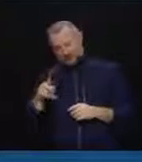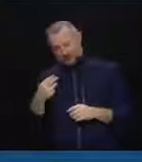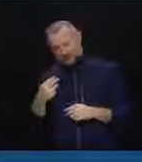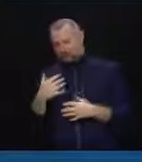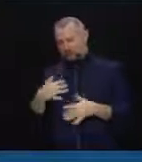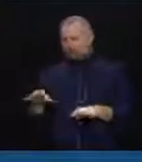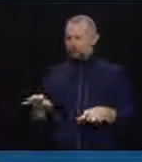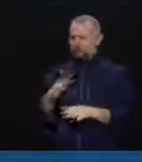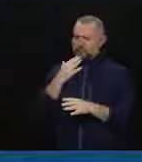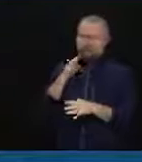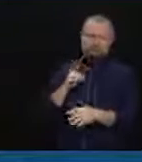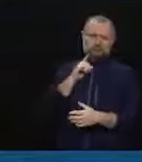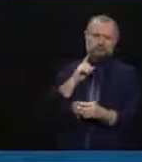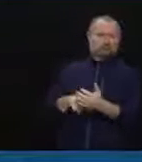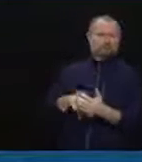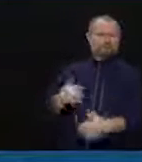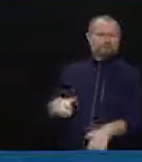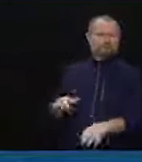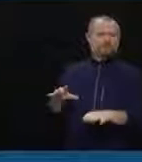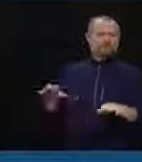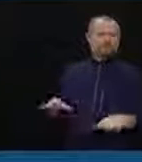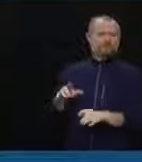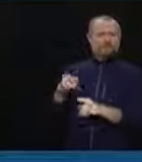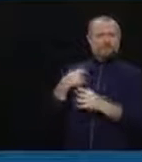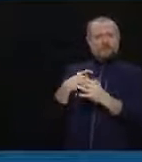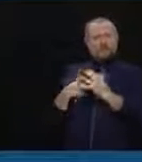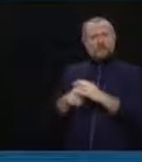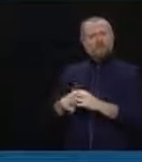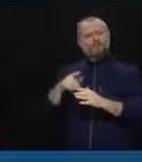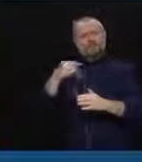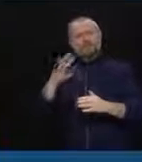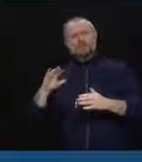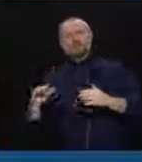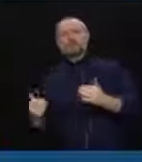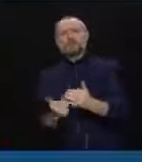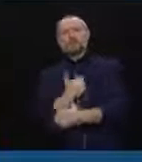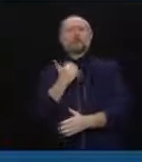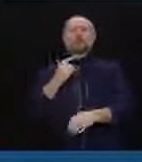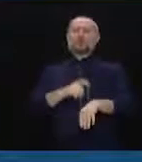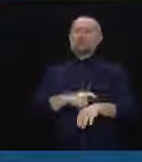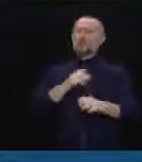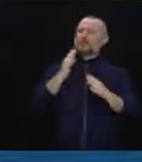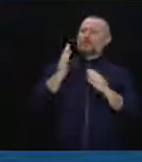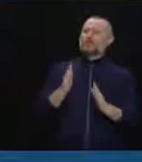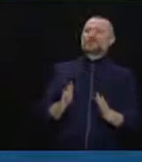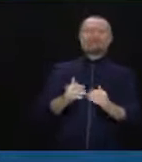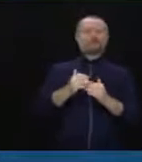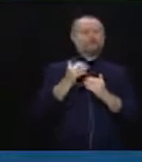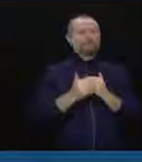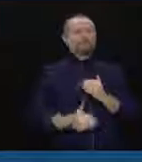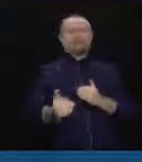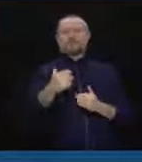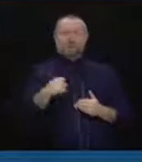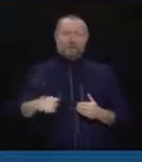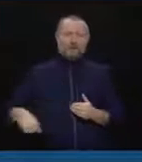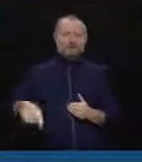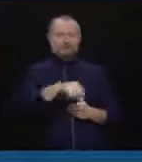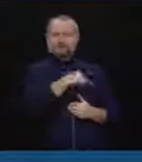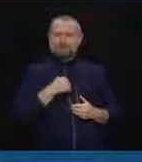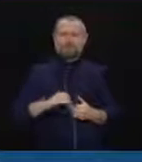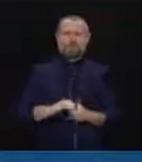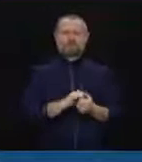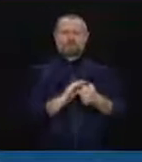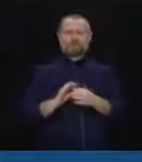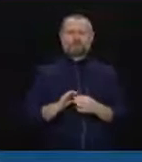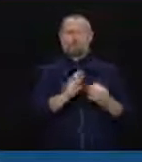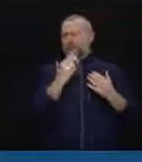in a new era of collaboration and cooperation, and I'm proud of the efforts you're taking. So we've been talking about our COVID numbers. They